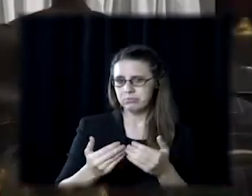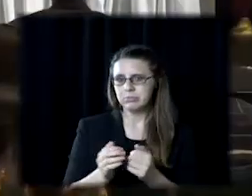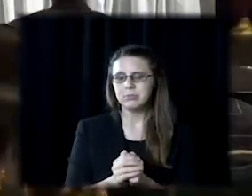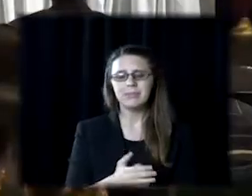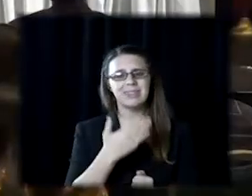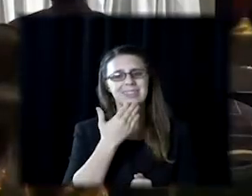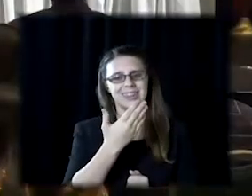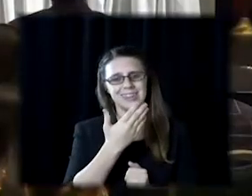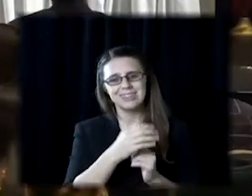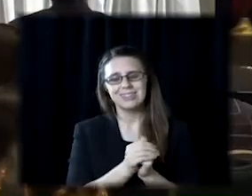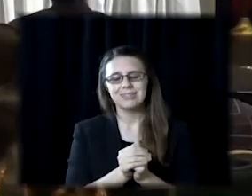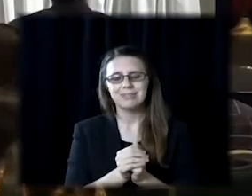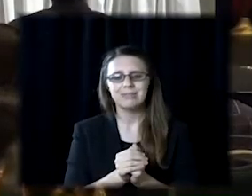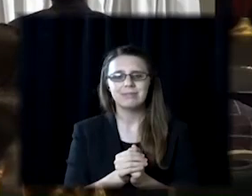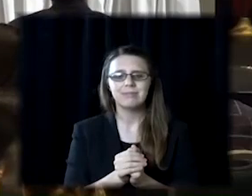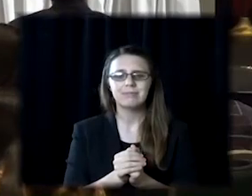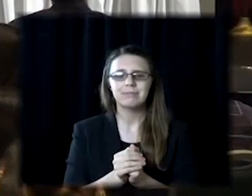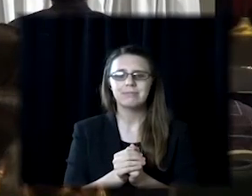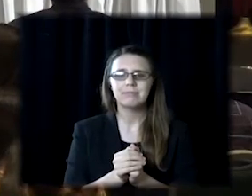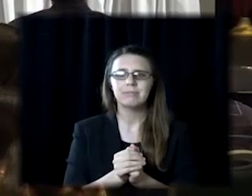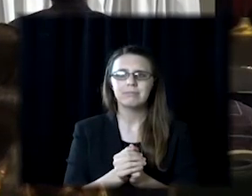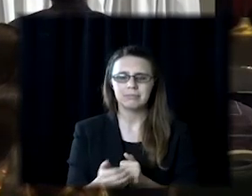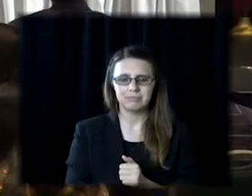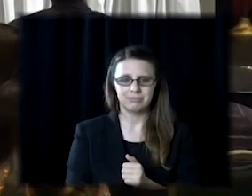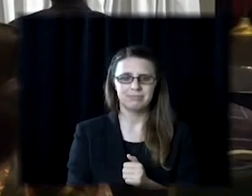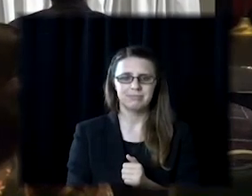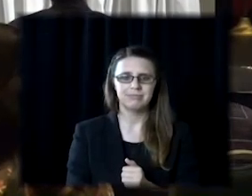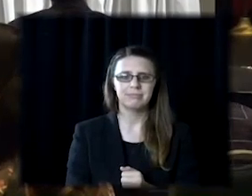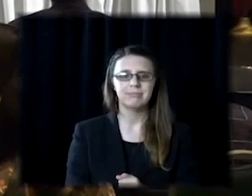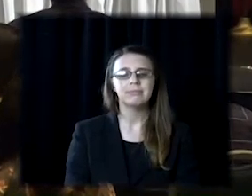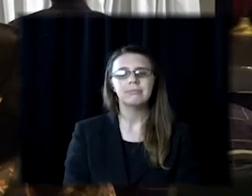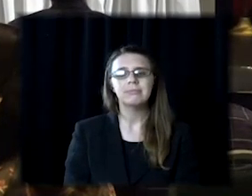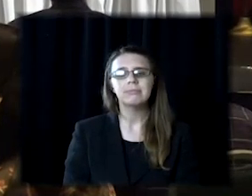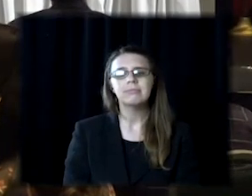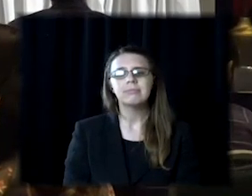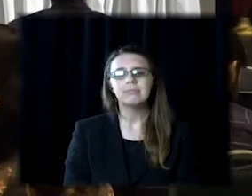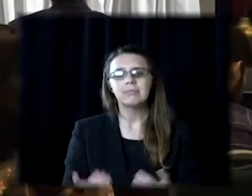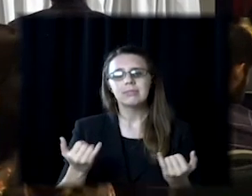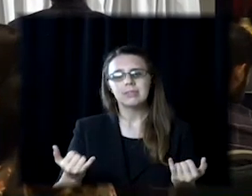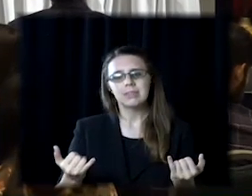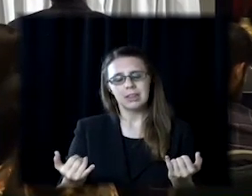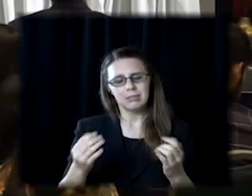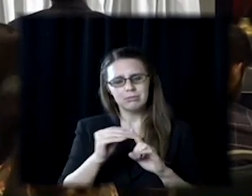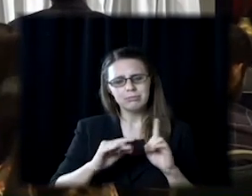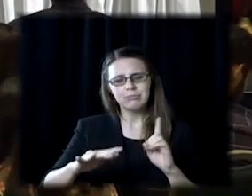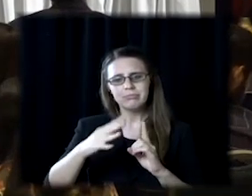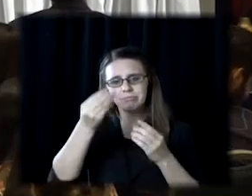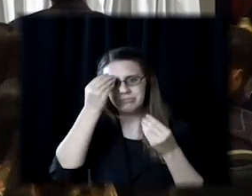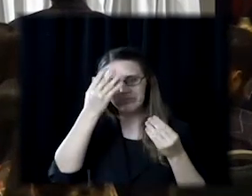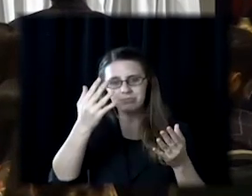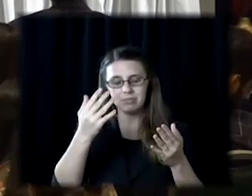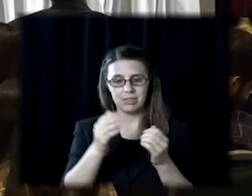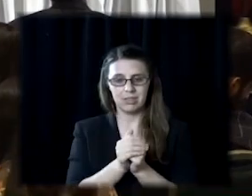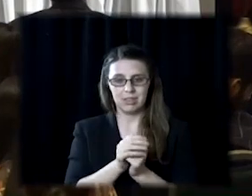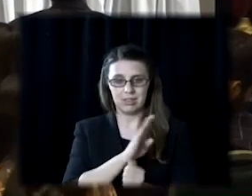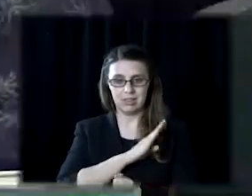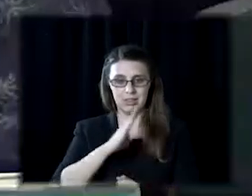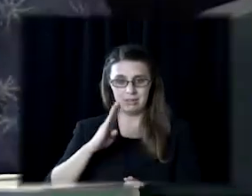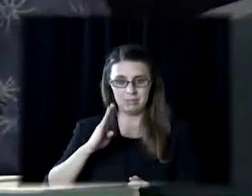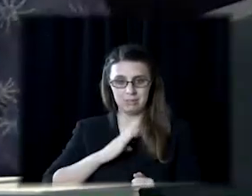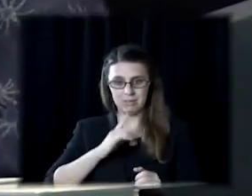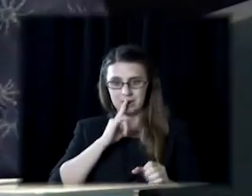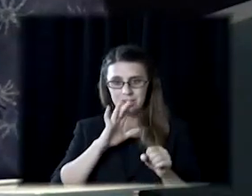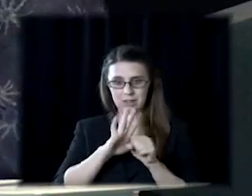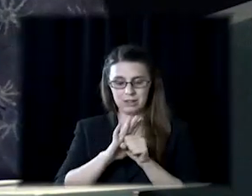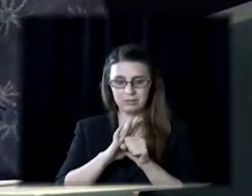Chairman. To provide some additional context, just would like to underline that the Oversight Board is committed to ensuring the adequate